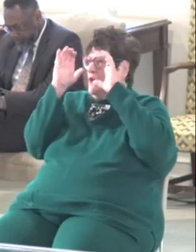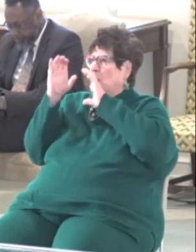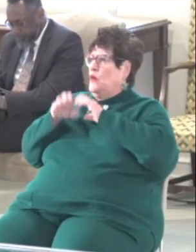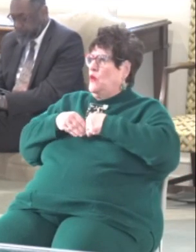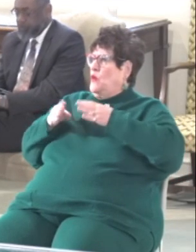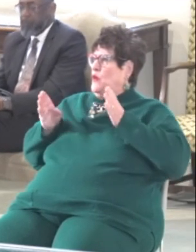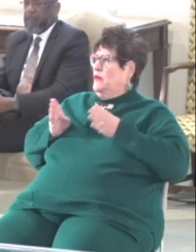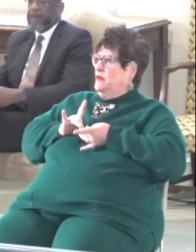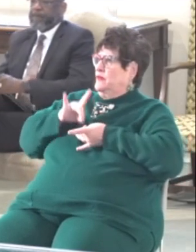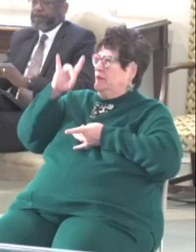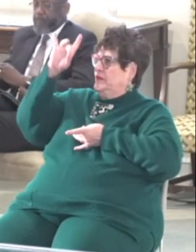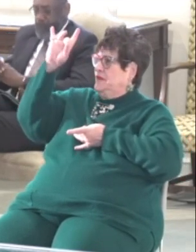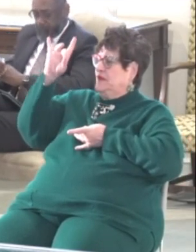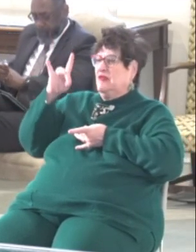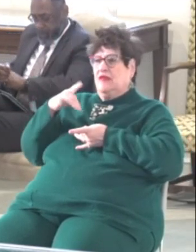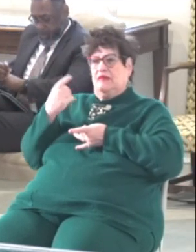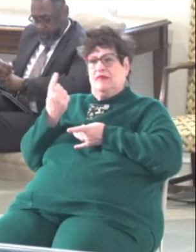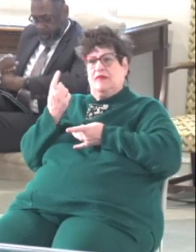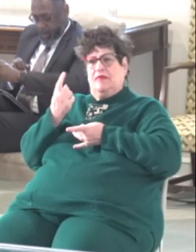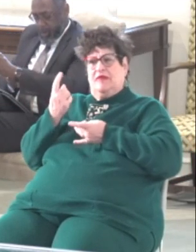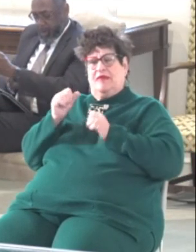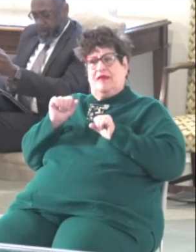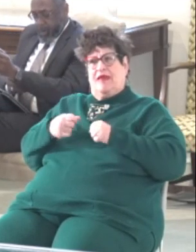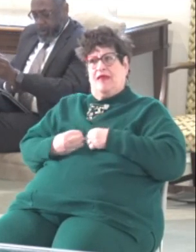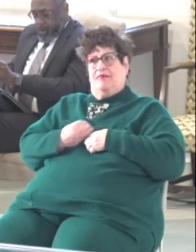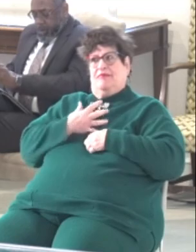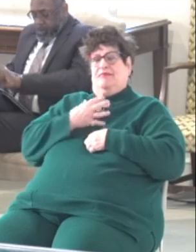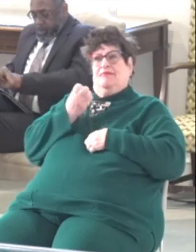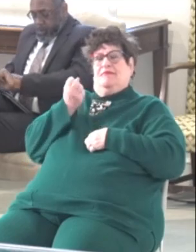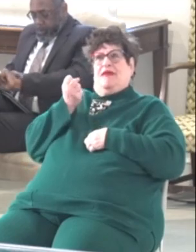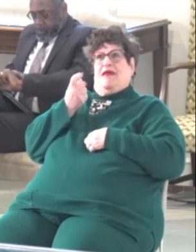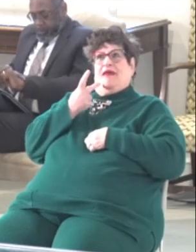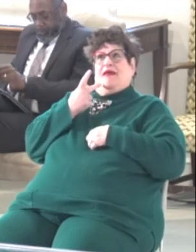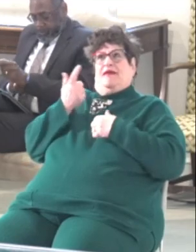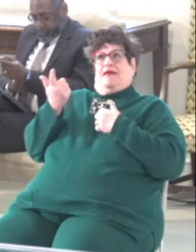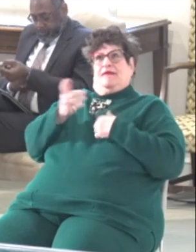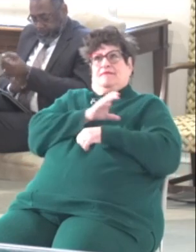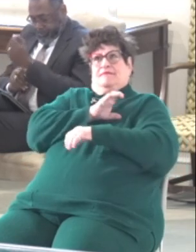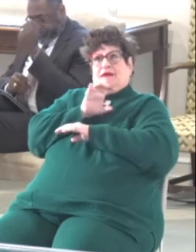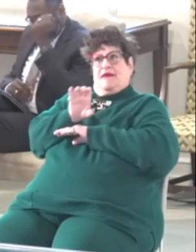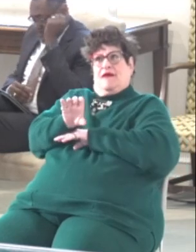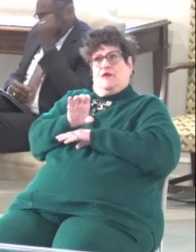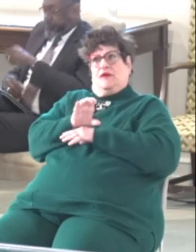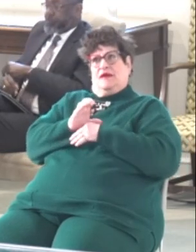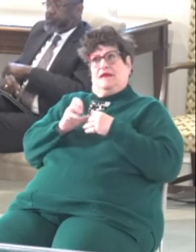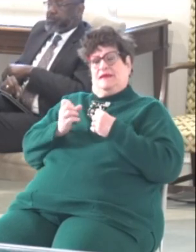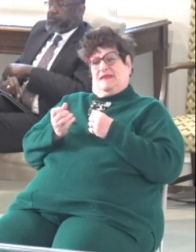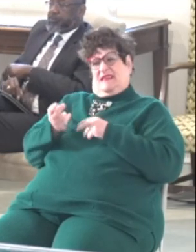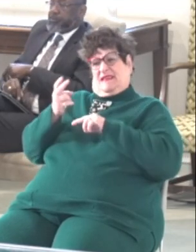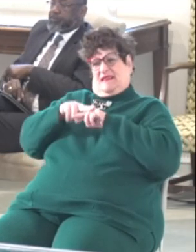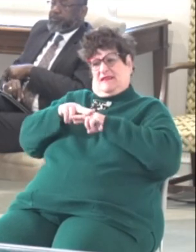those things that can restore, redeem, empower, and strengthen us.